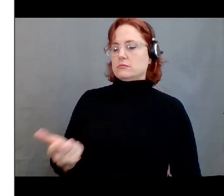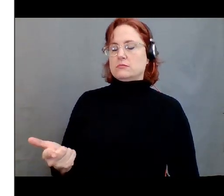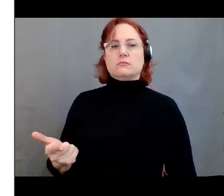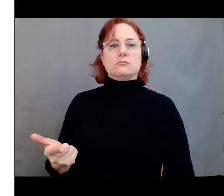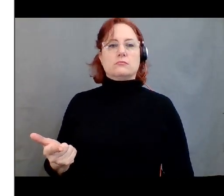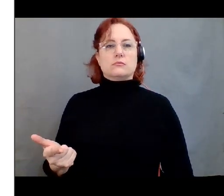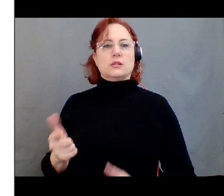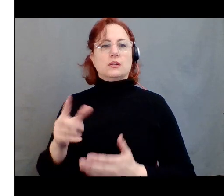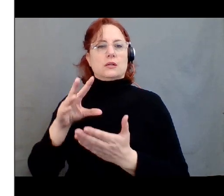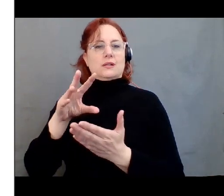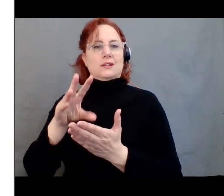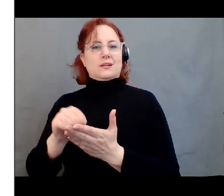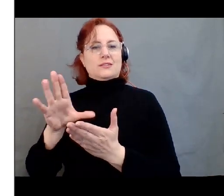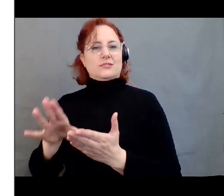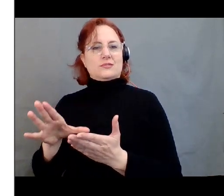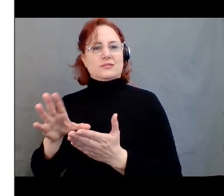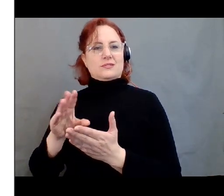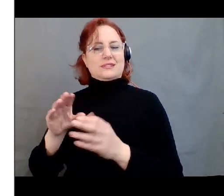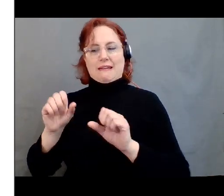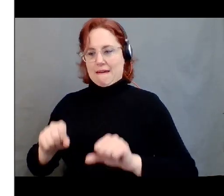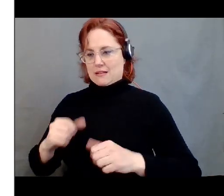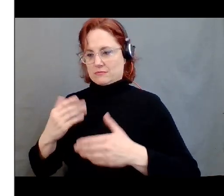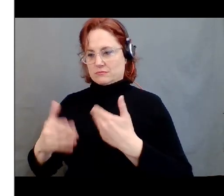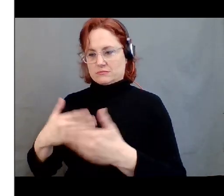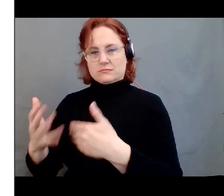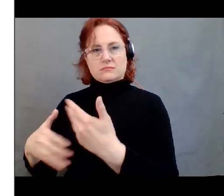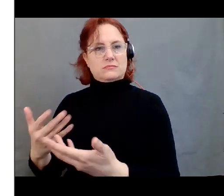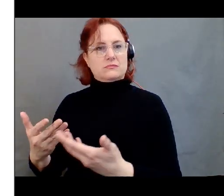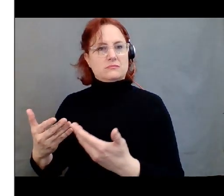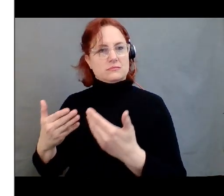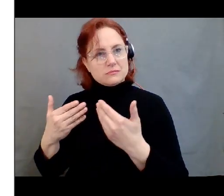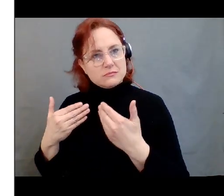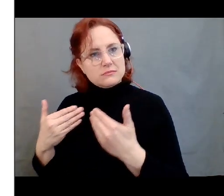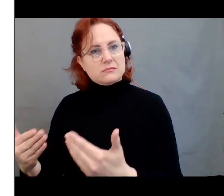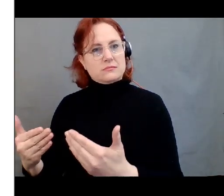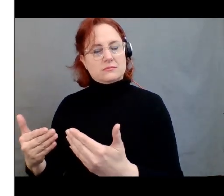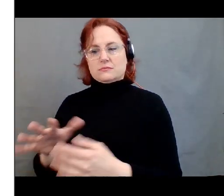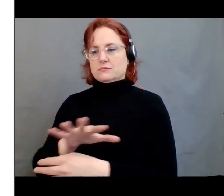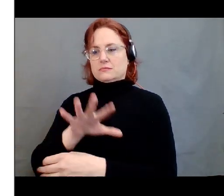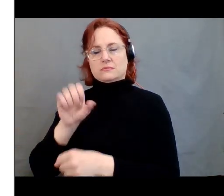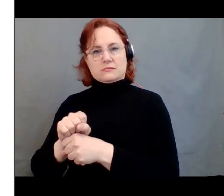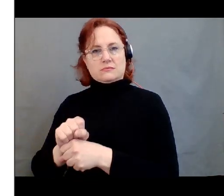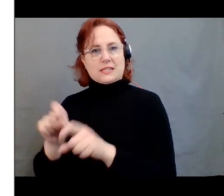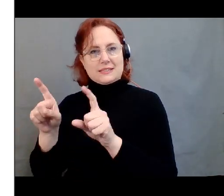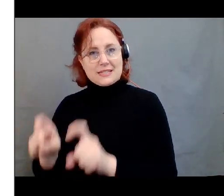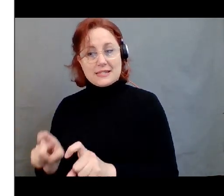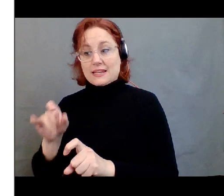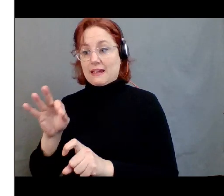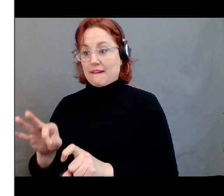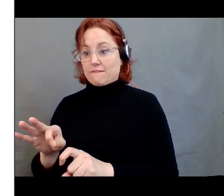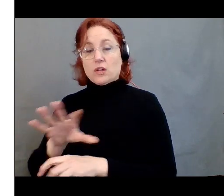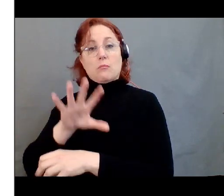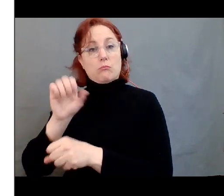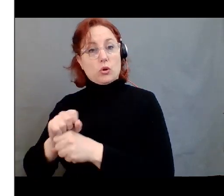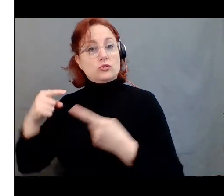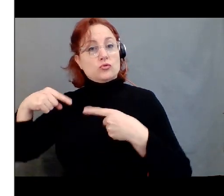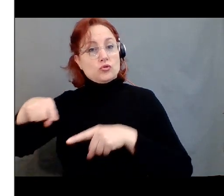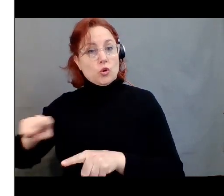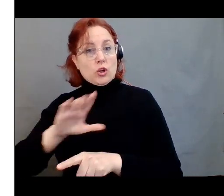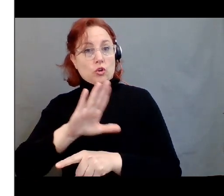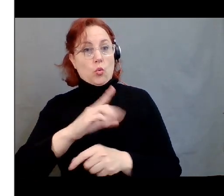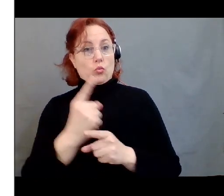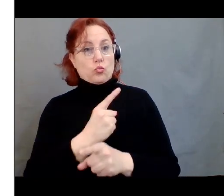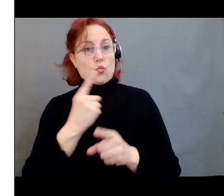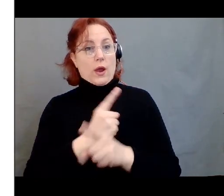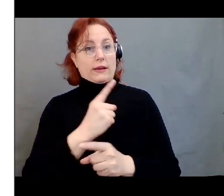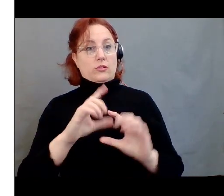email notification with the test details. If the test is scheduled during regular class hours, no response is needed. When